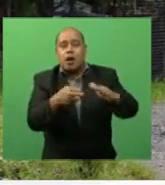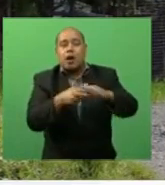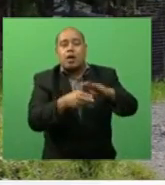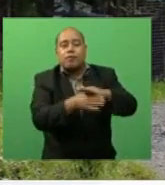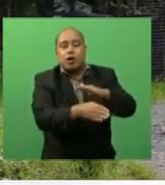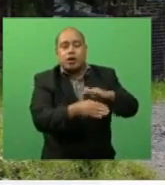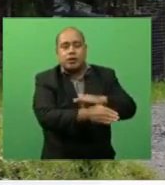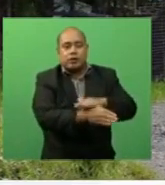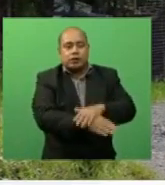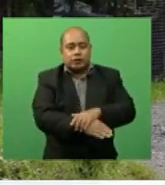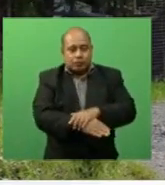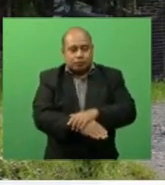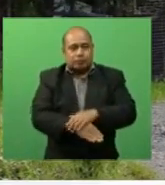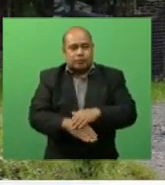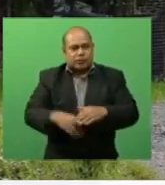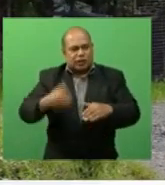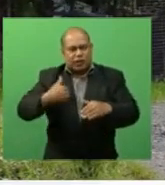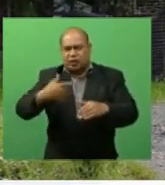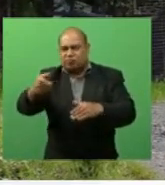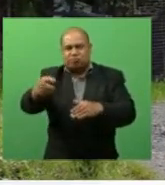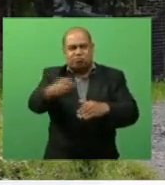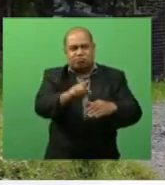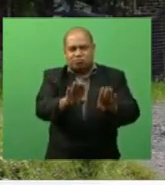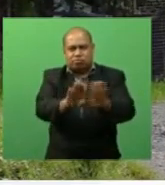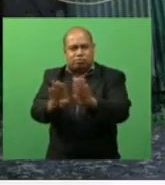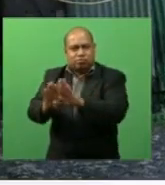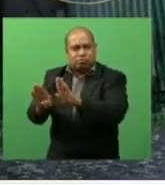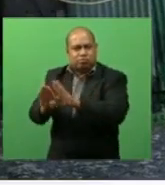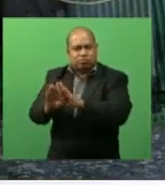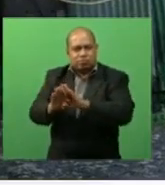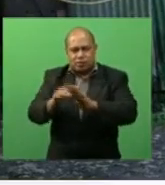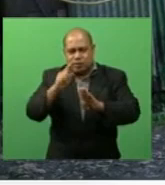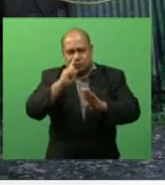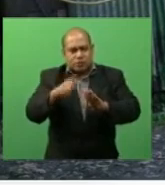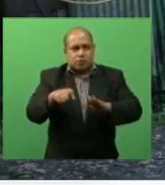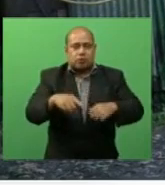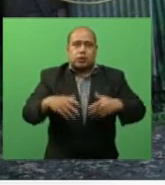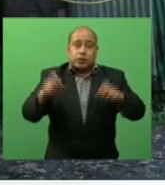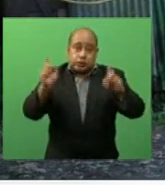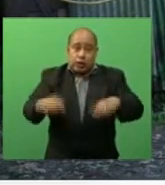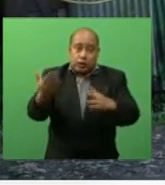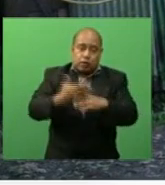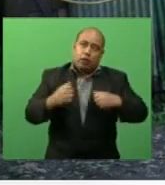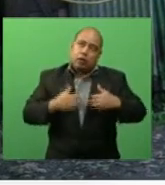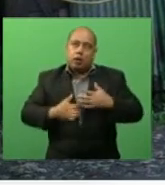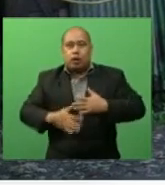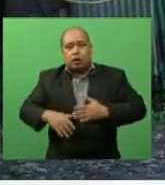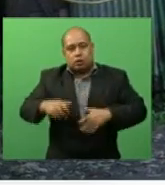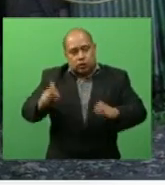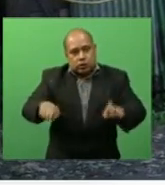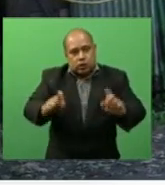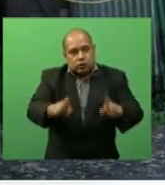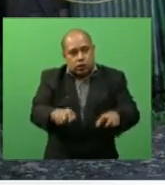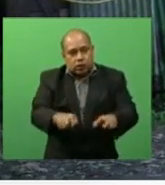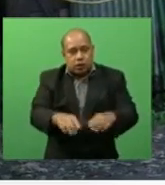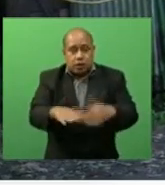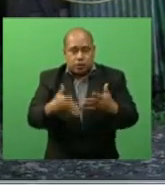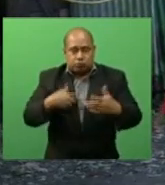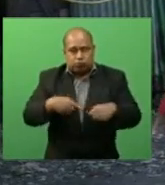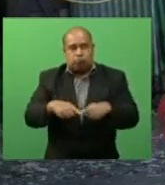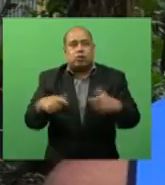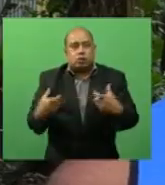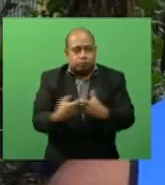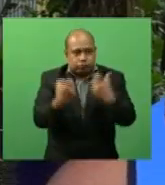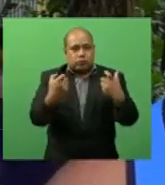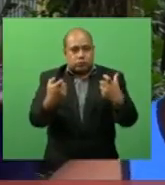area for more than 3 weeks took its toll on the residents. Challenges that they tried to overcome with what little resources they